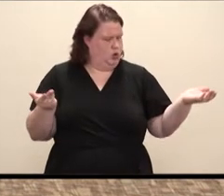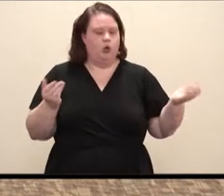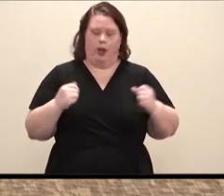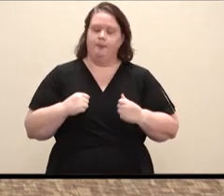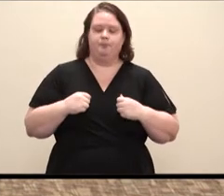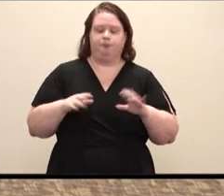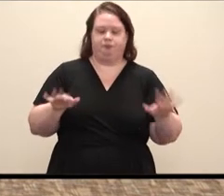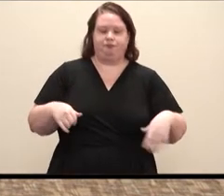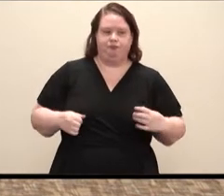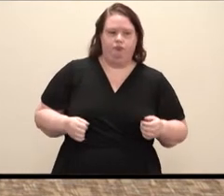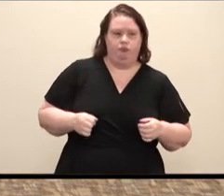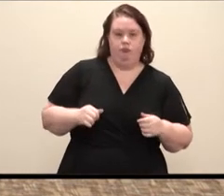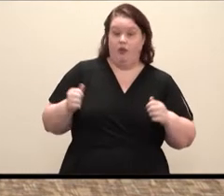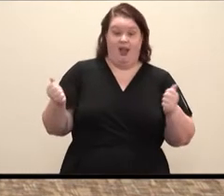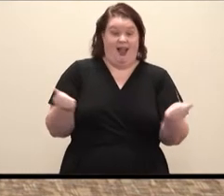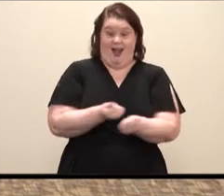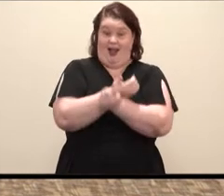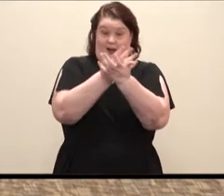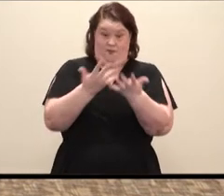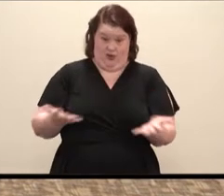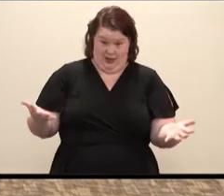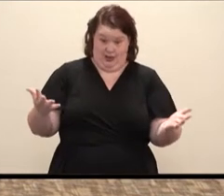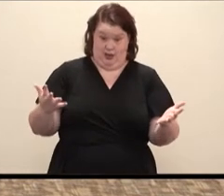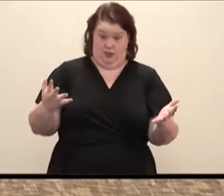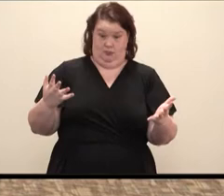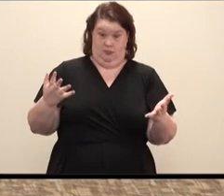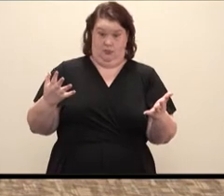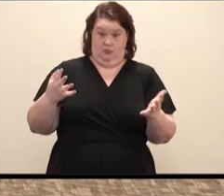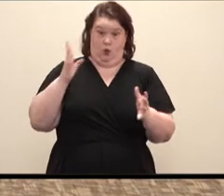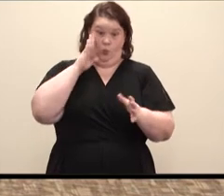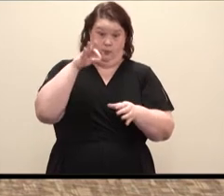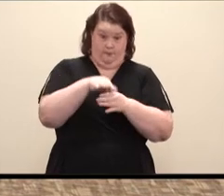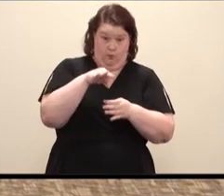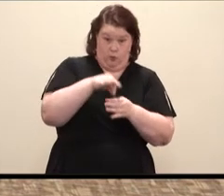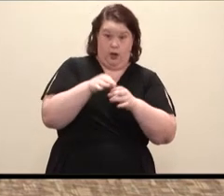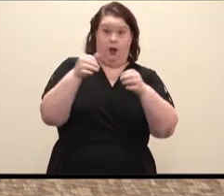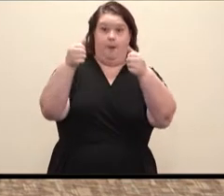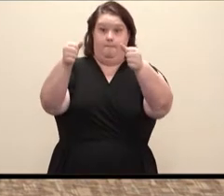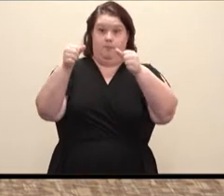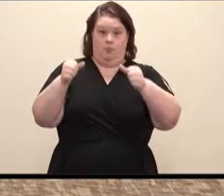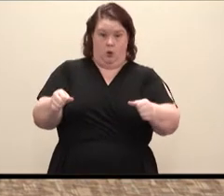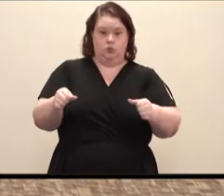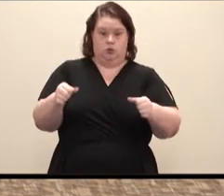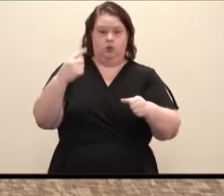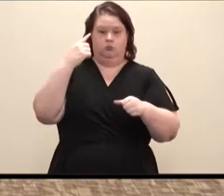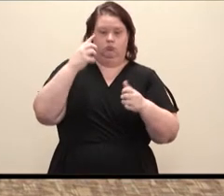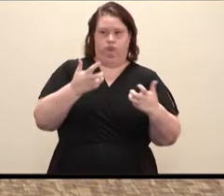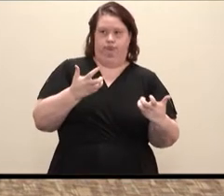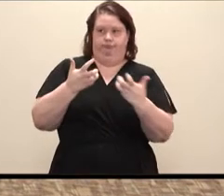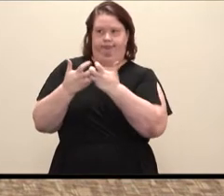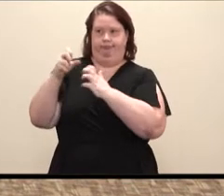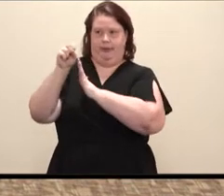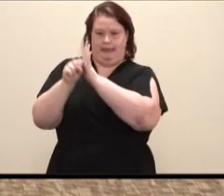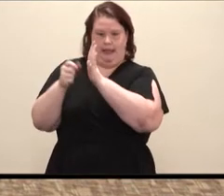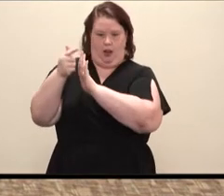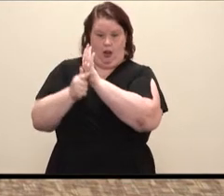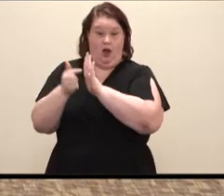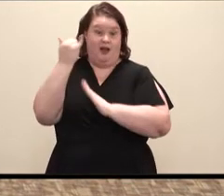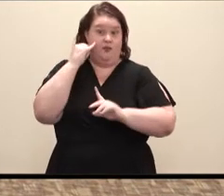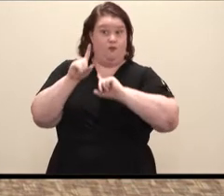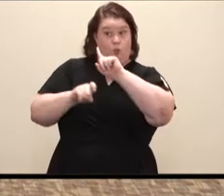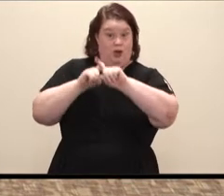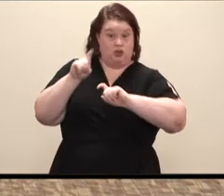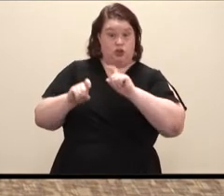All items to be discussed or voted upon have been posted in accordance with state law. If you have questions about the suspended open meeting